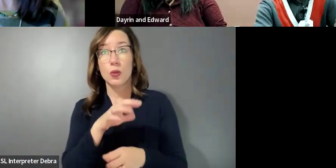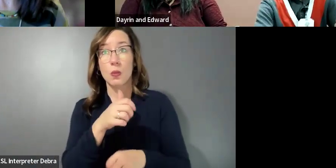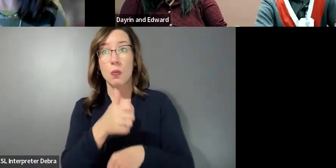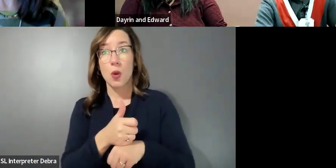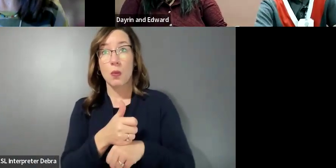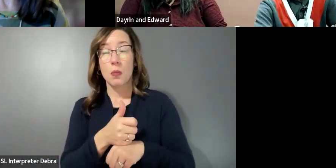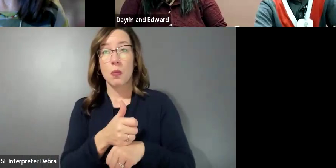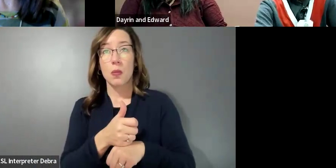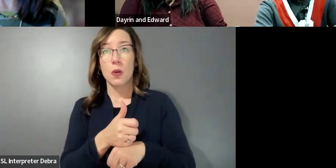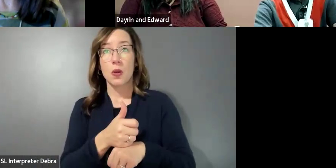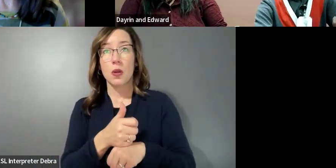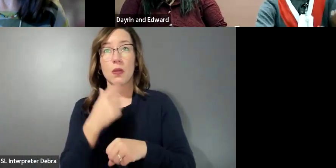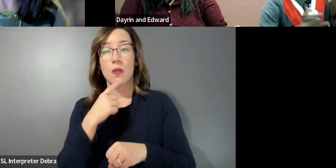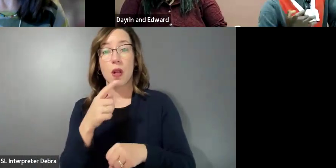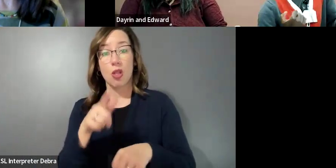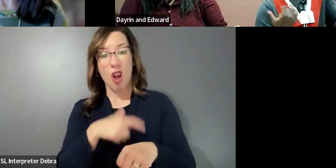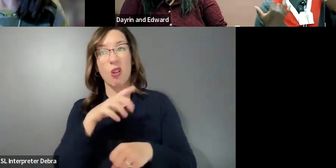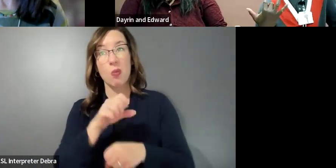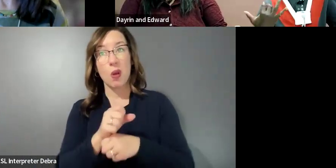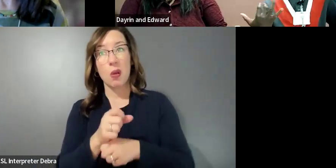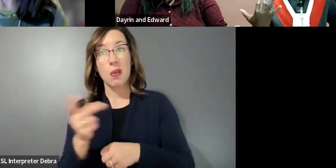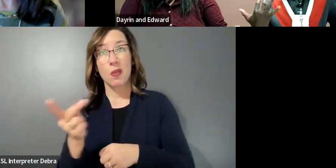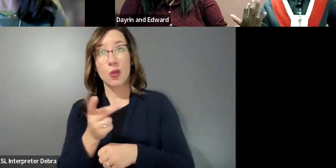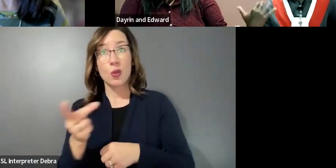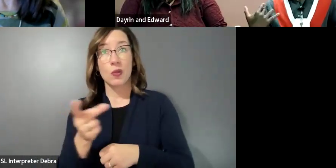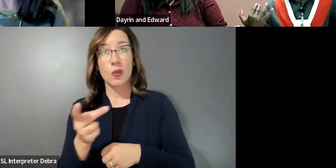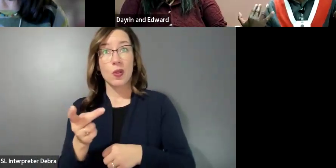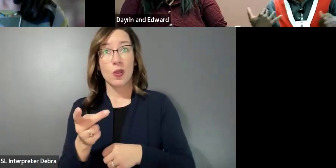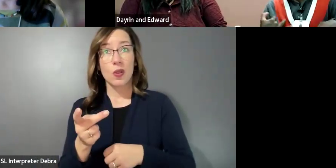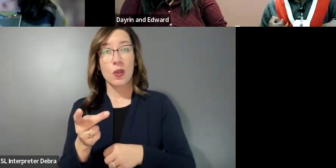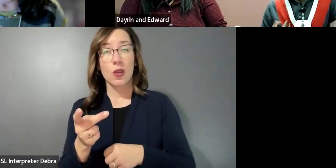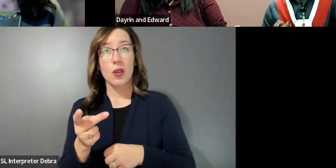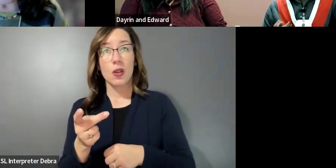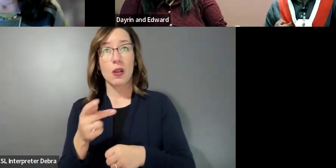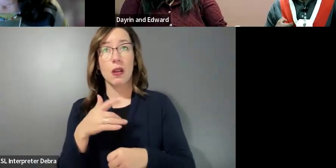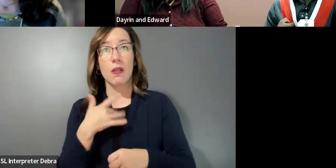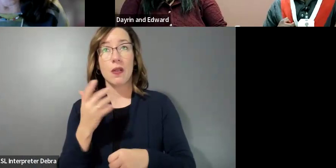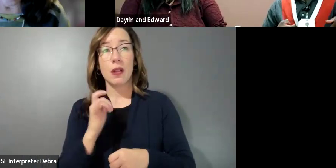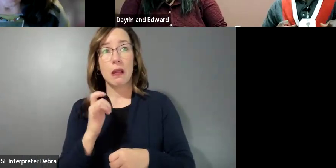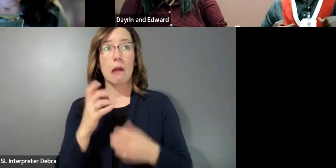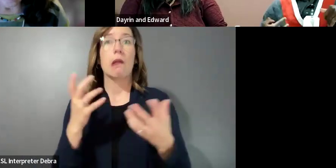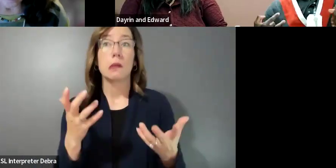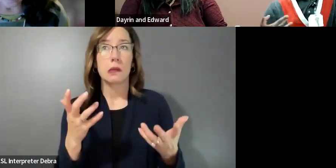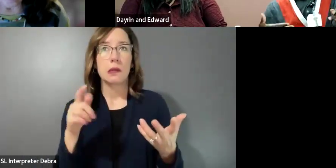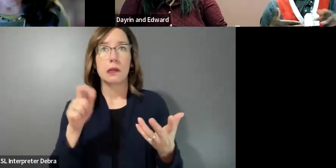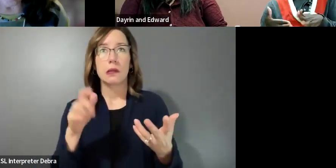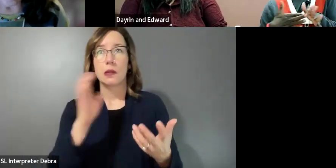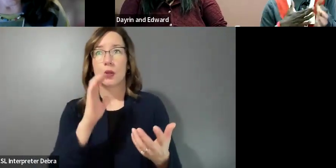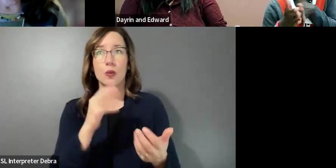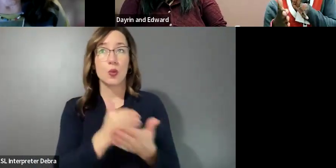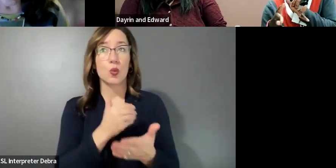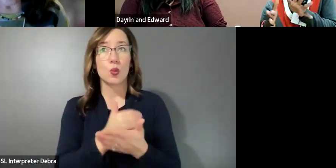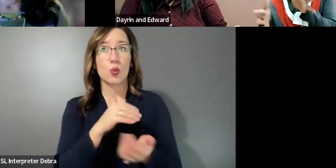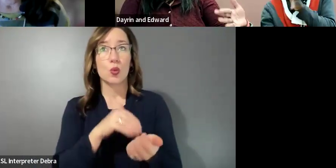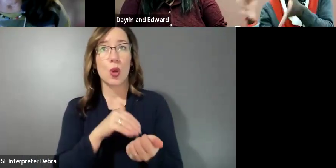long appointment for you guys, then that's the time I feel like we can find a new doctor. When